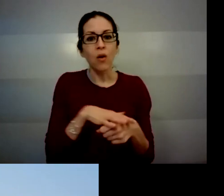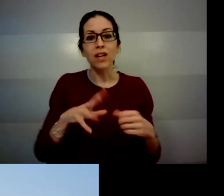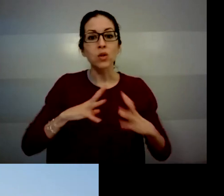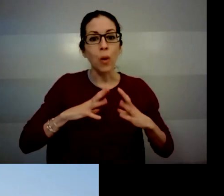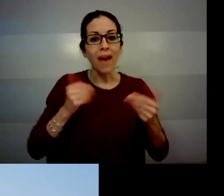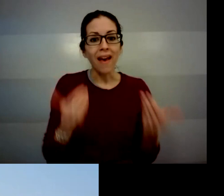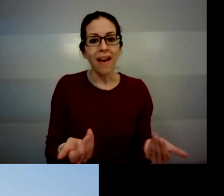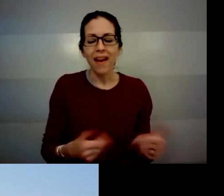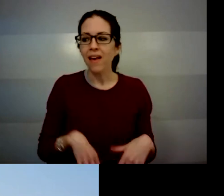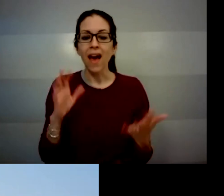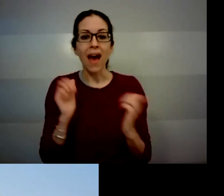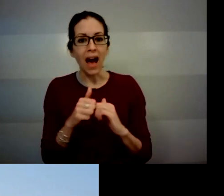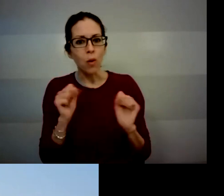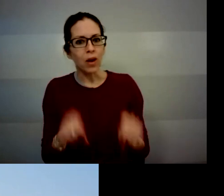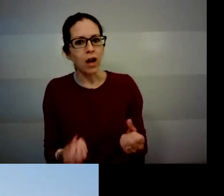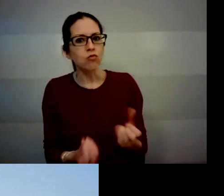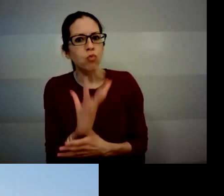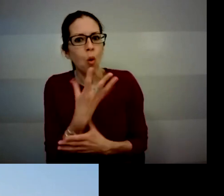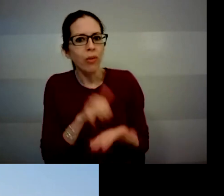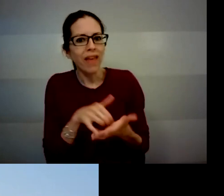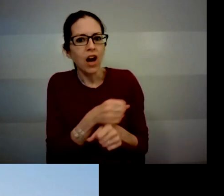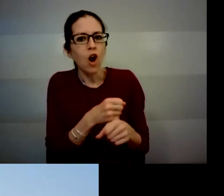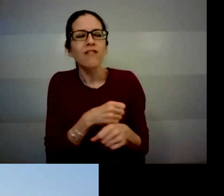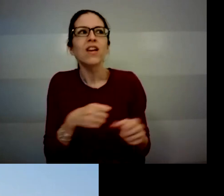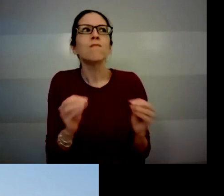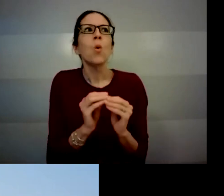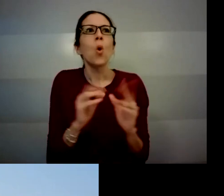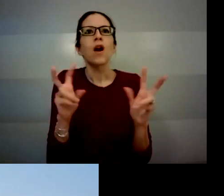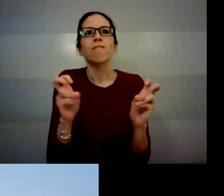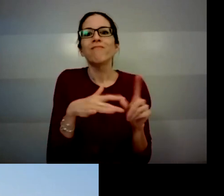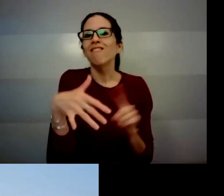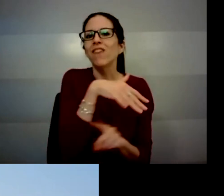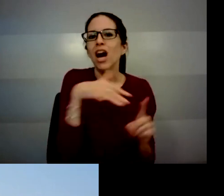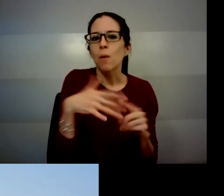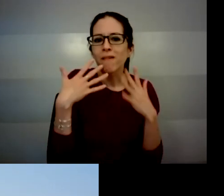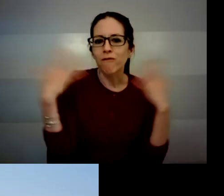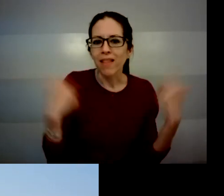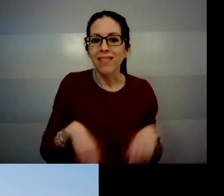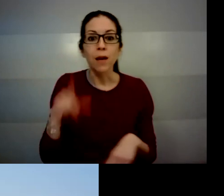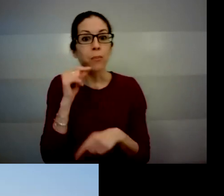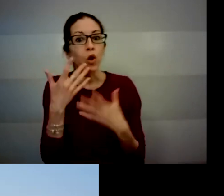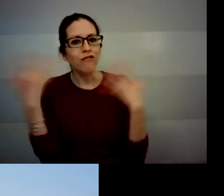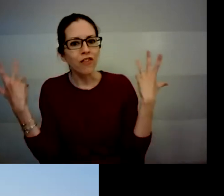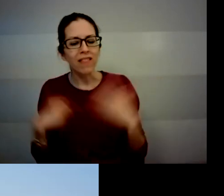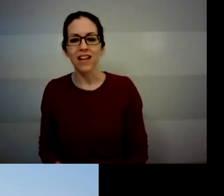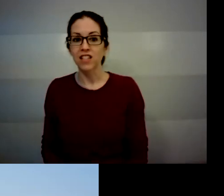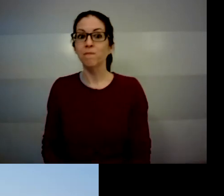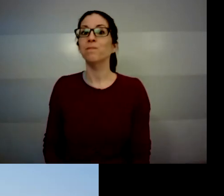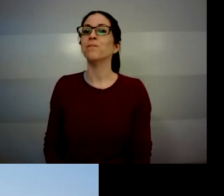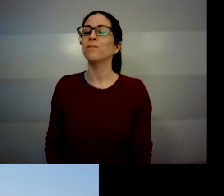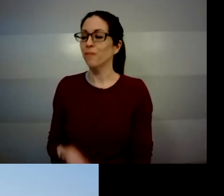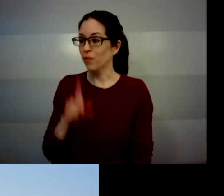and then how that coffee can be grown in the most environmentally and bird-friendly way possible. Wow, that's really, really,